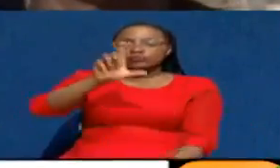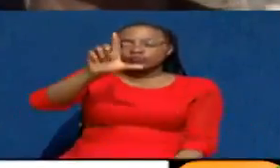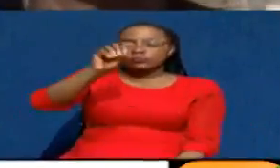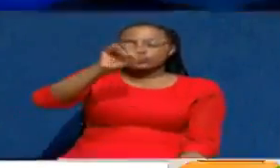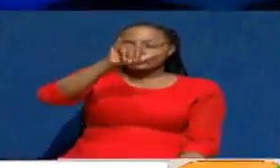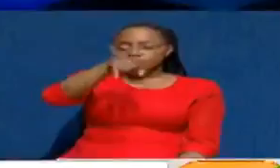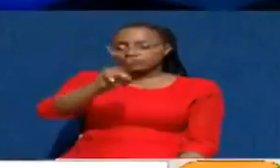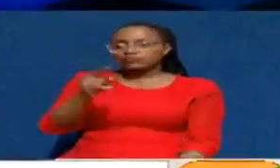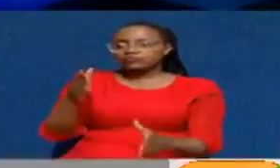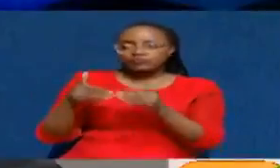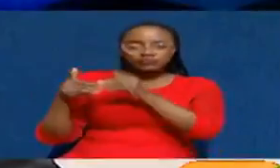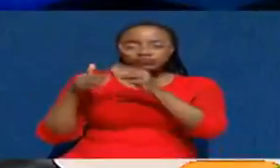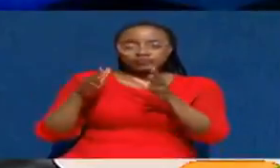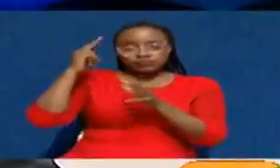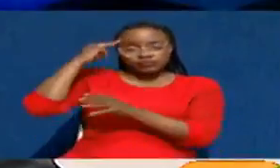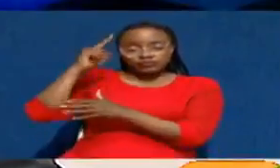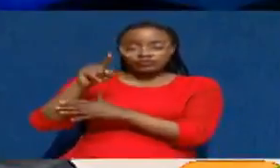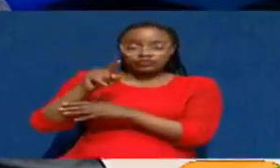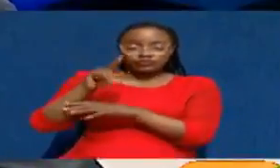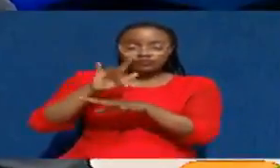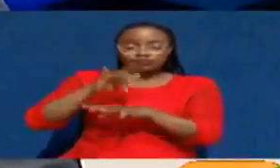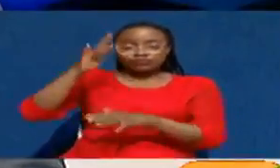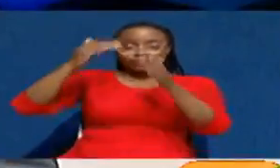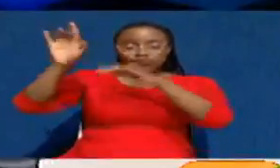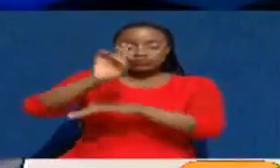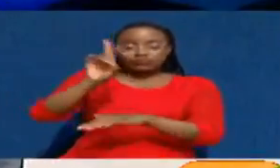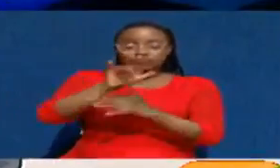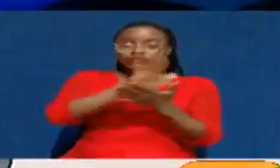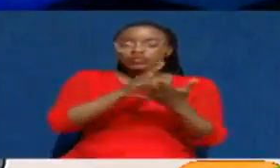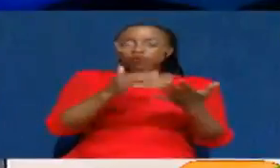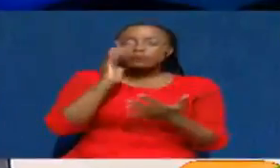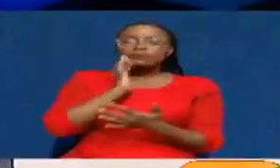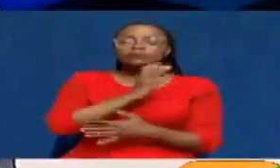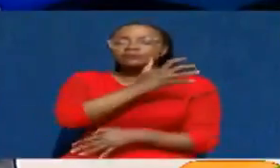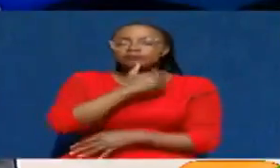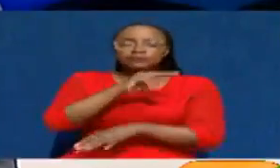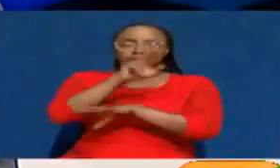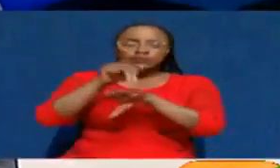of Infectious Diseases at the University of Nairobi, based at the Kenyatta National Hospital.